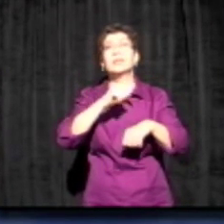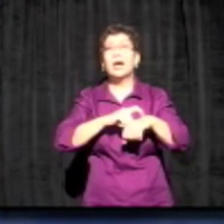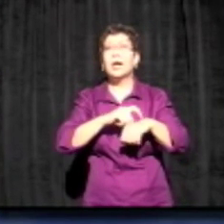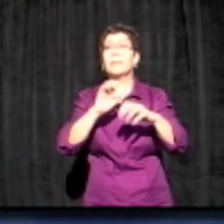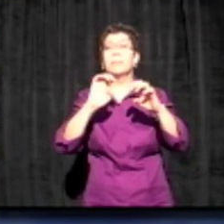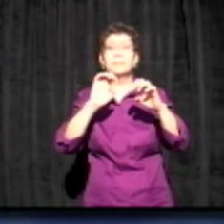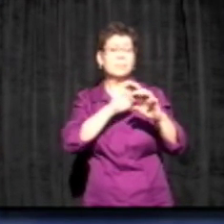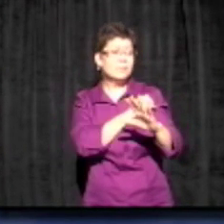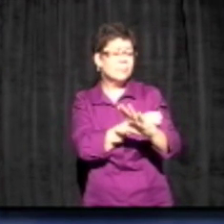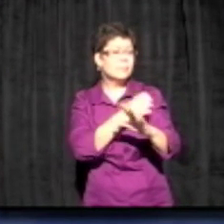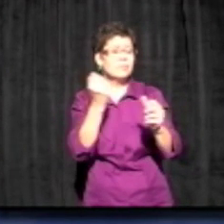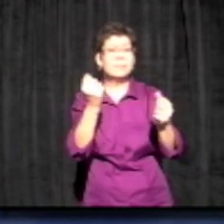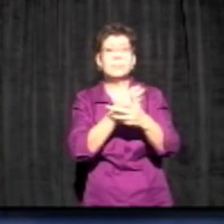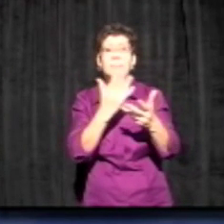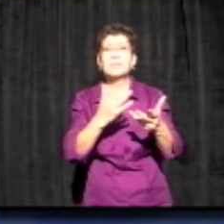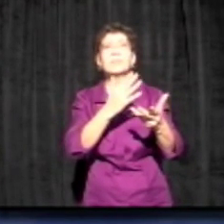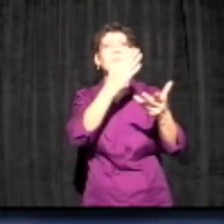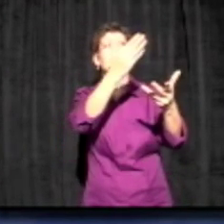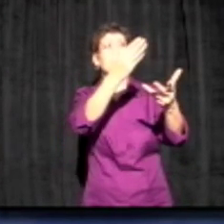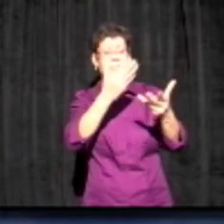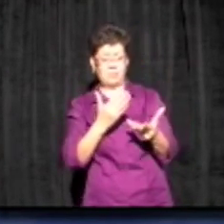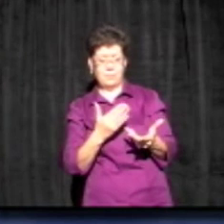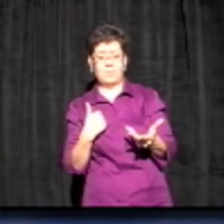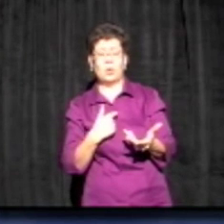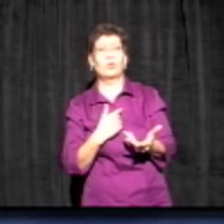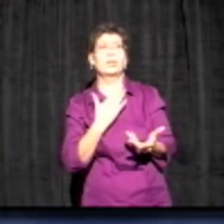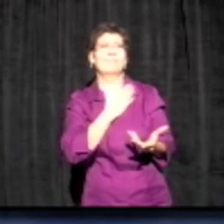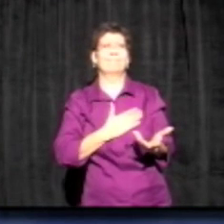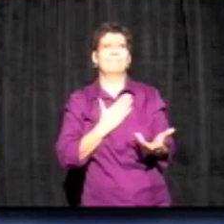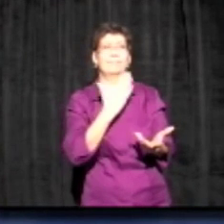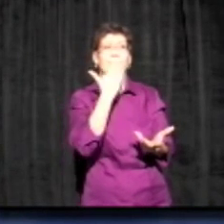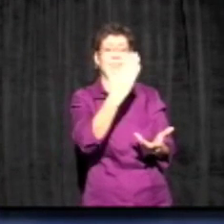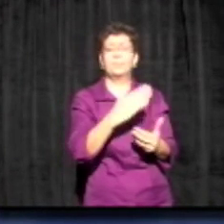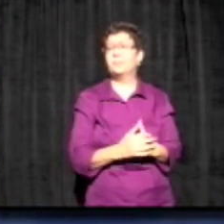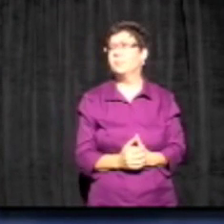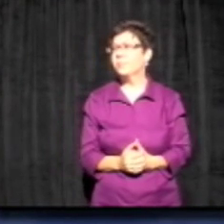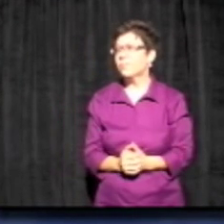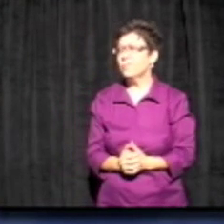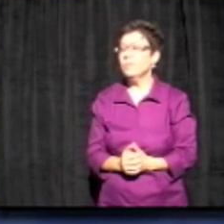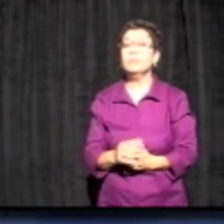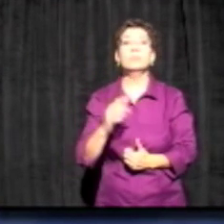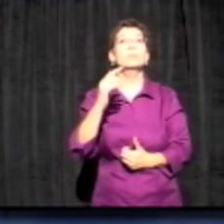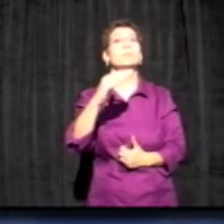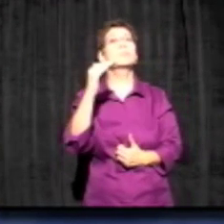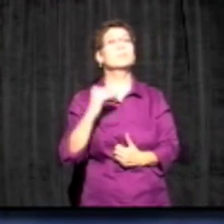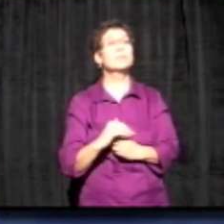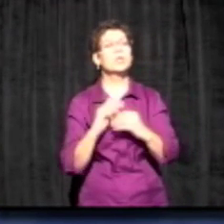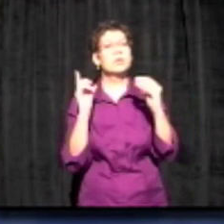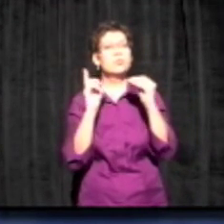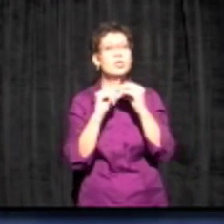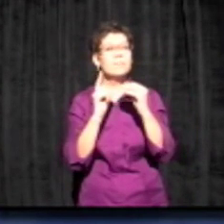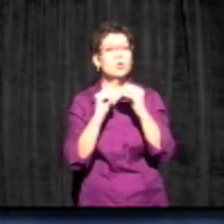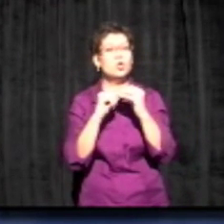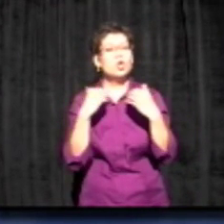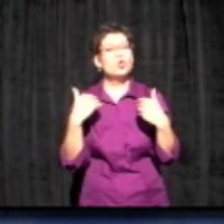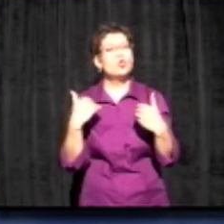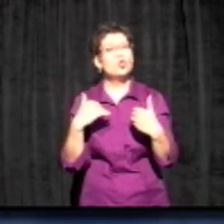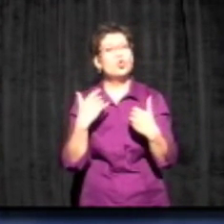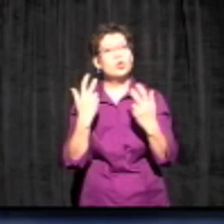in bringing this much-needed vehicle to the disabled community. We then had one more hurdle to